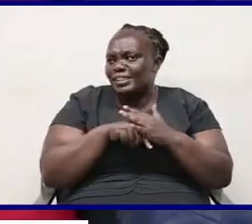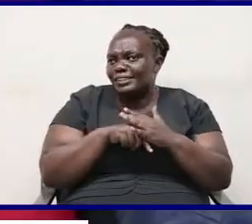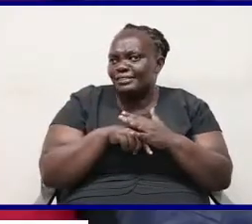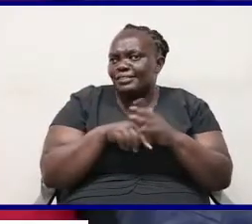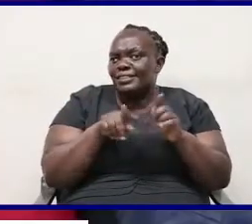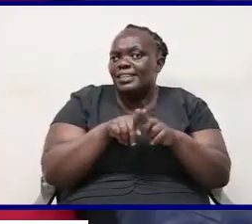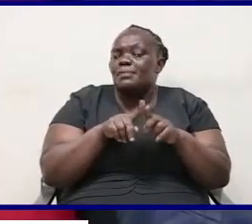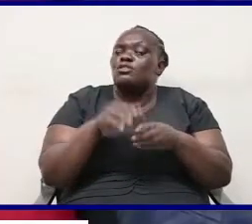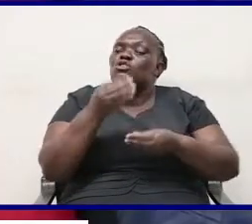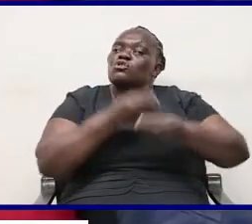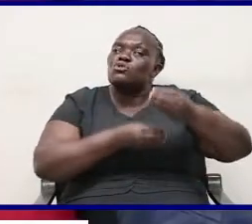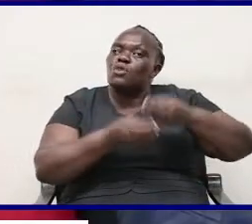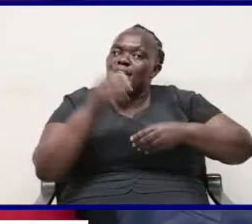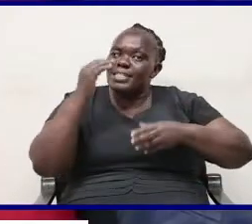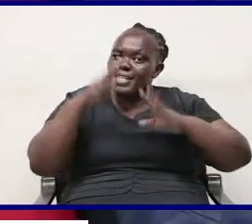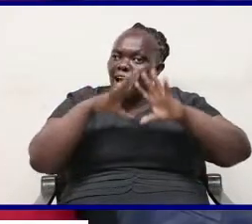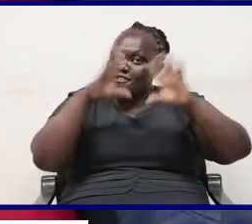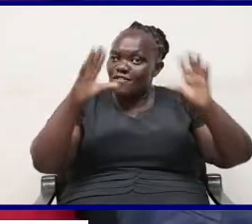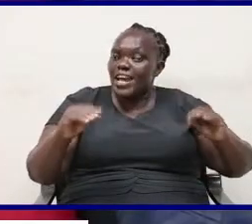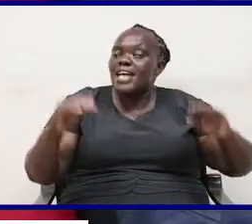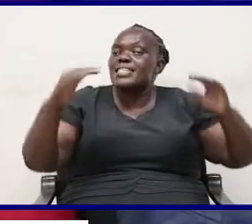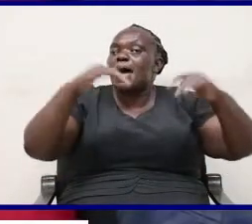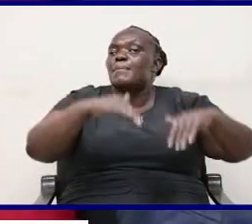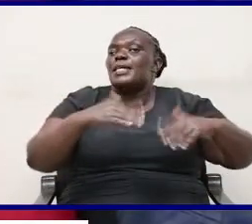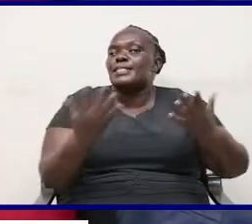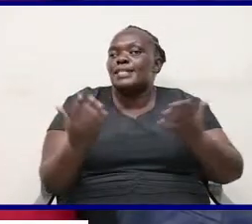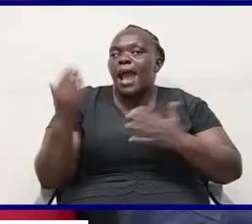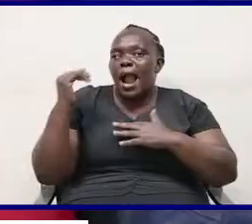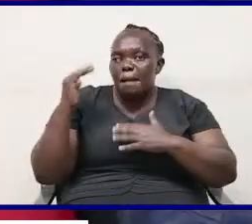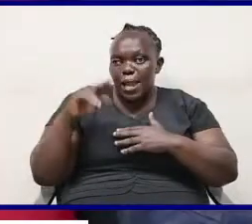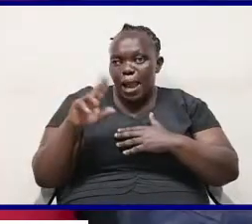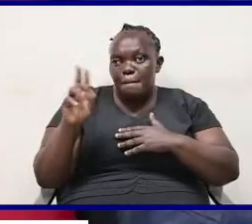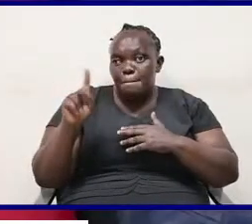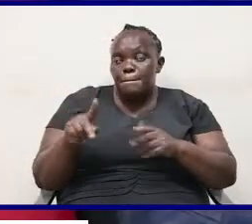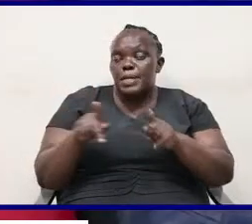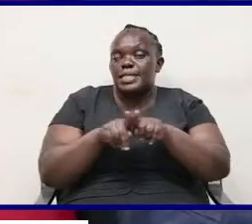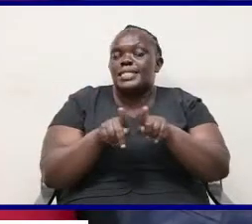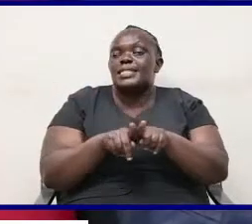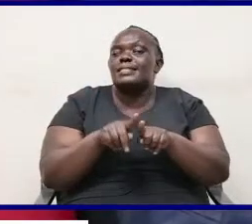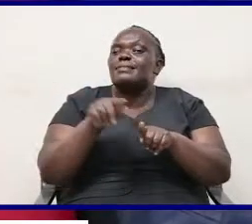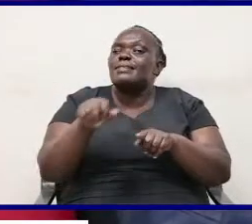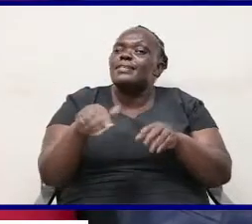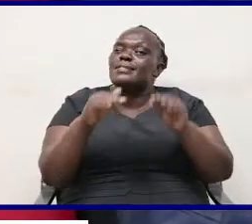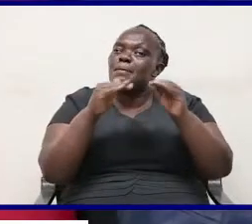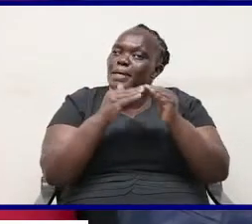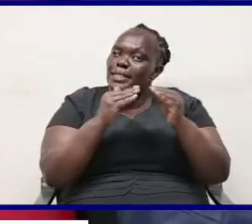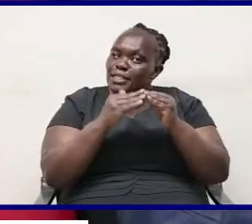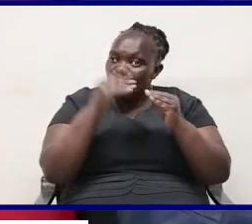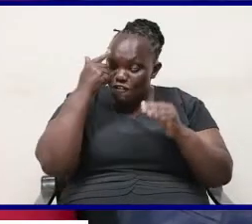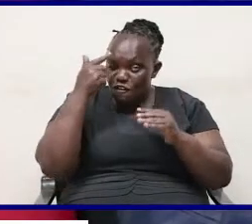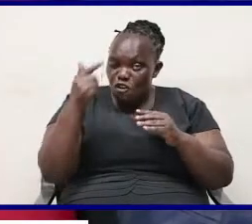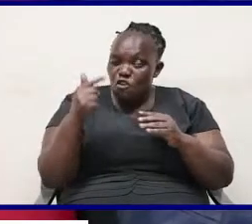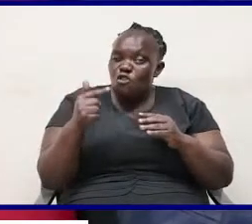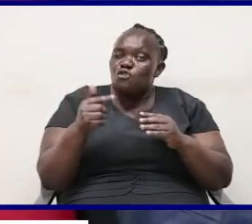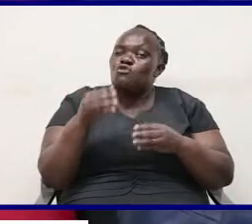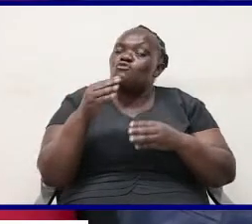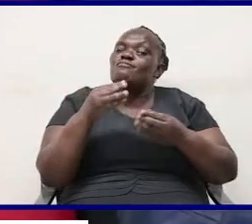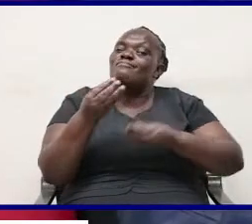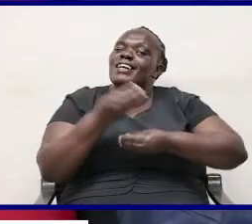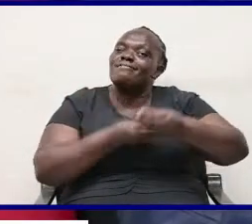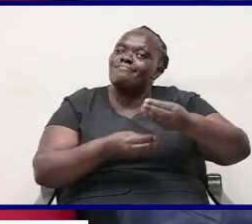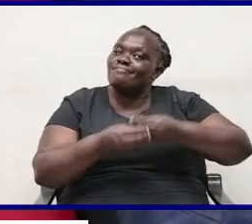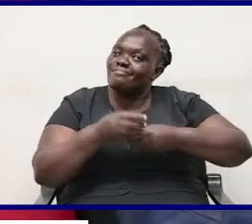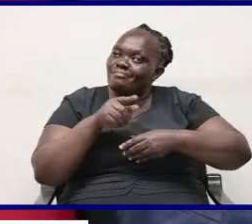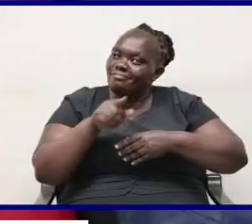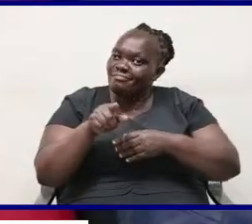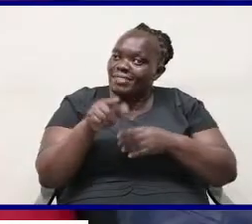the France-Africa Summit. Give us a rundown of what we expect in terms of big meetings or opportunities for trade and investment.